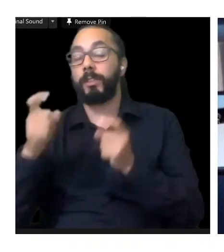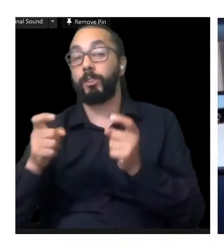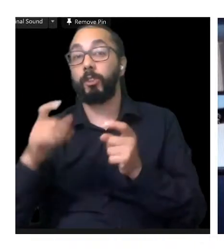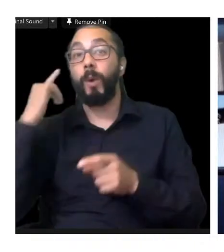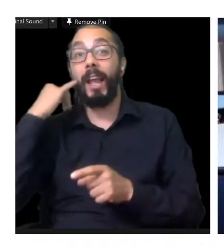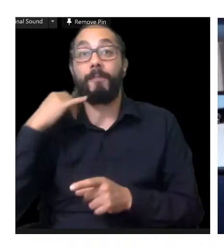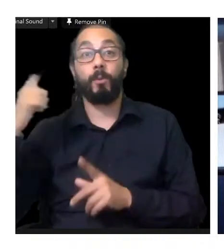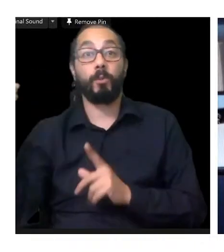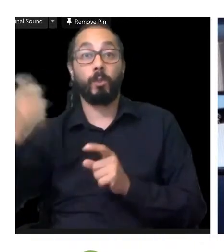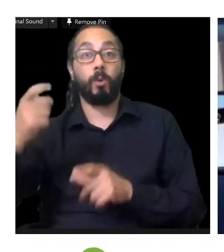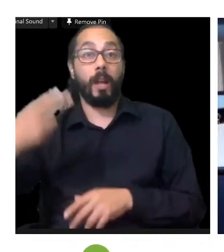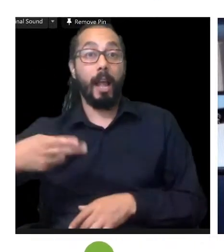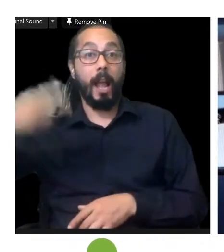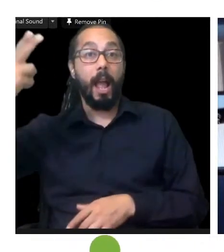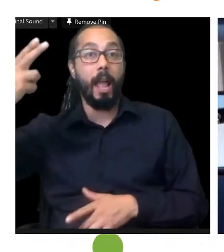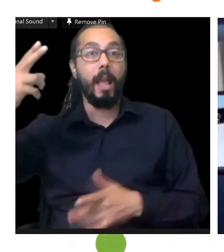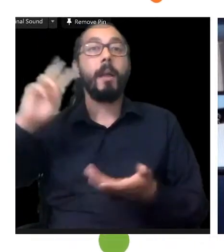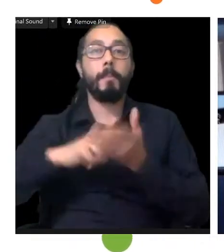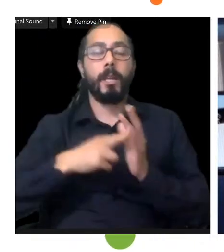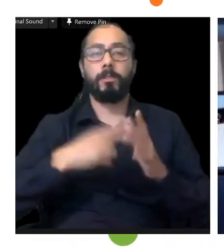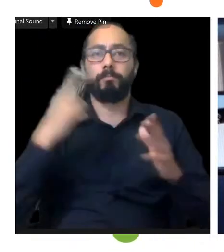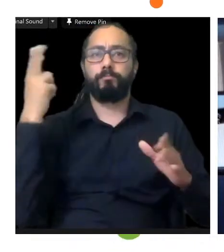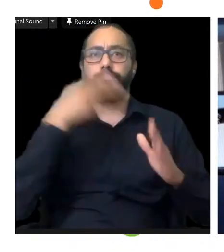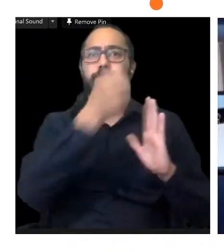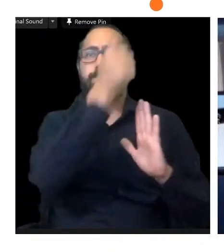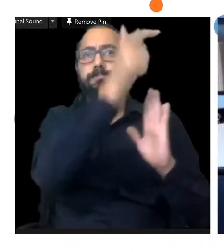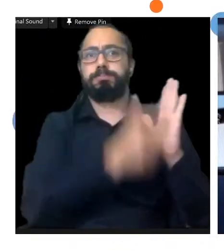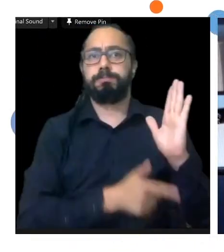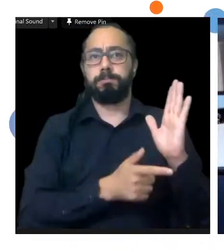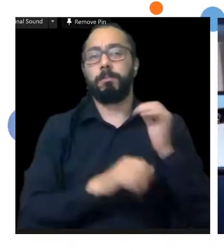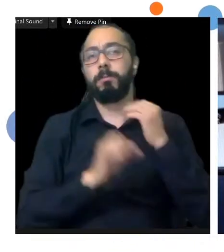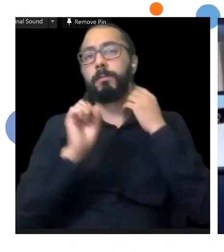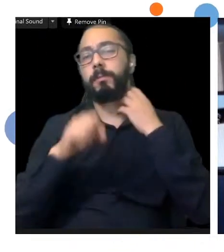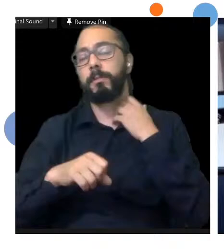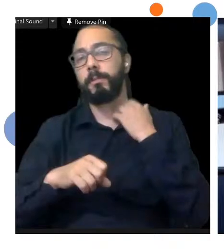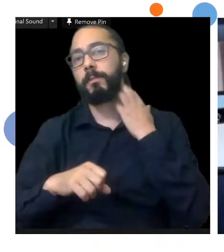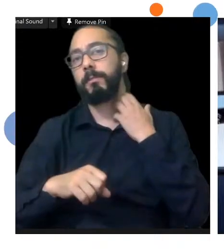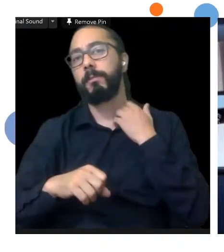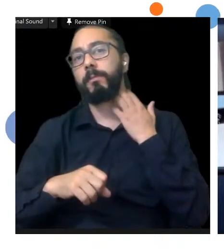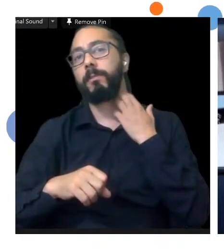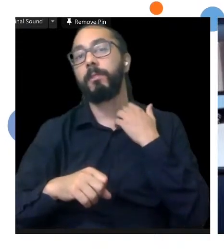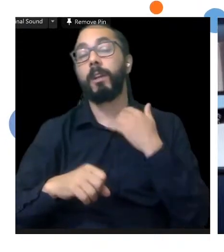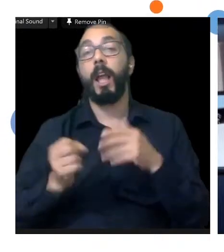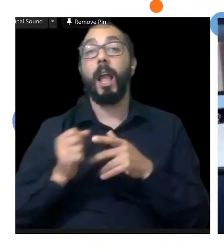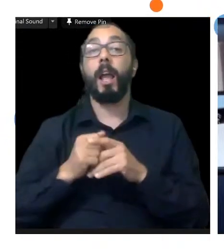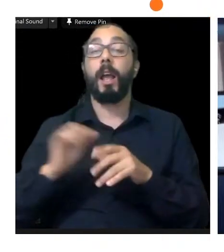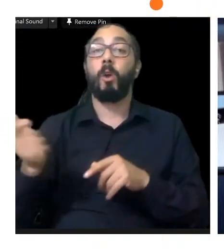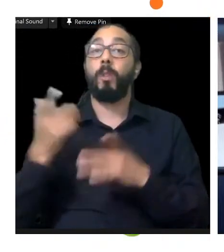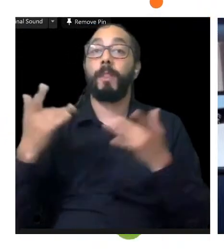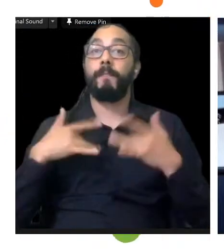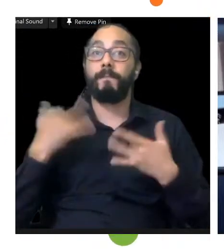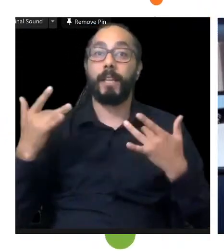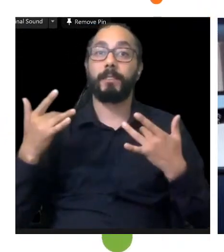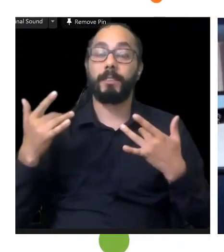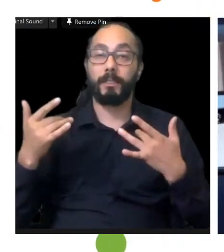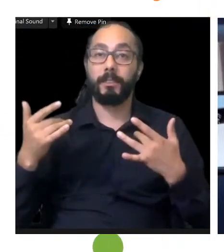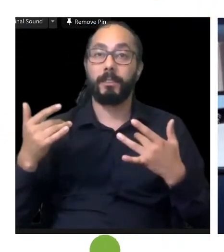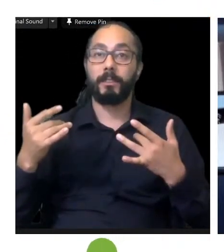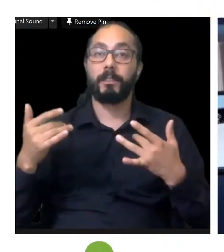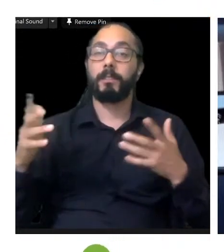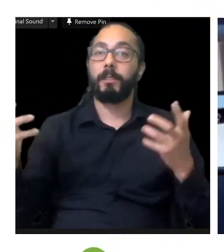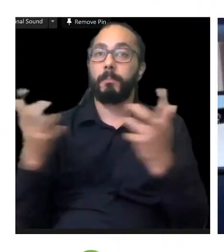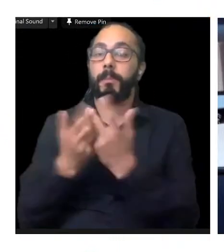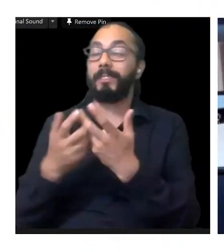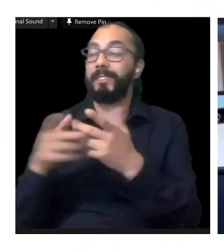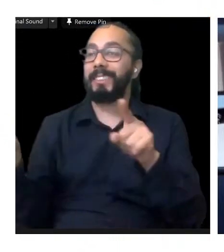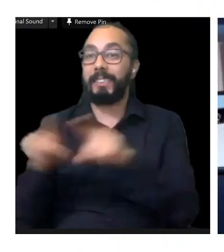higher engagement level activities. And all of the events were really inspired by what they would have received, what they would have had access